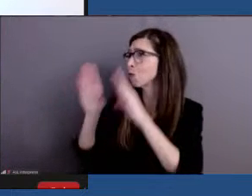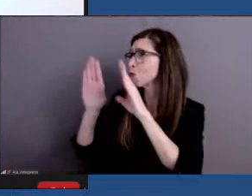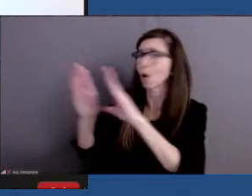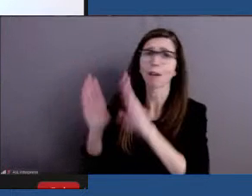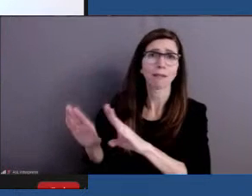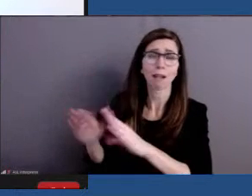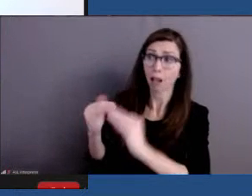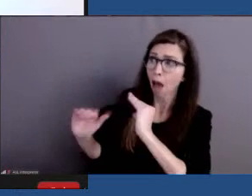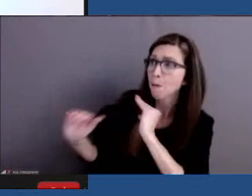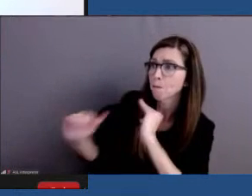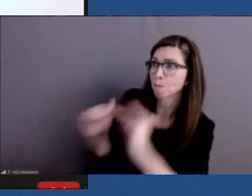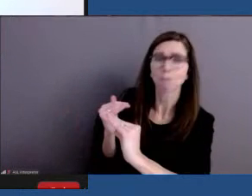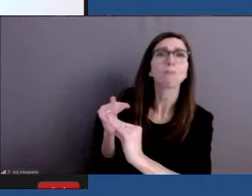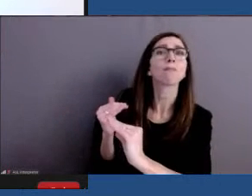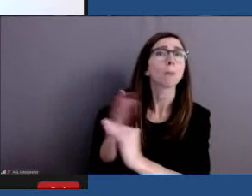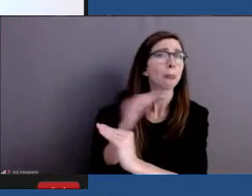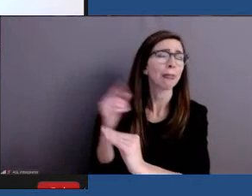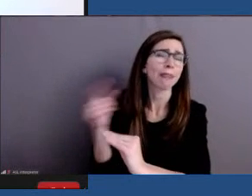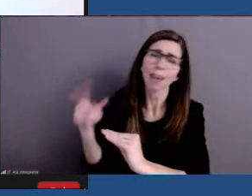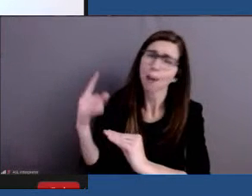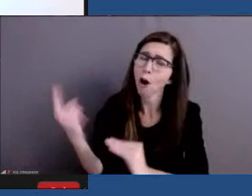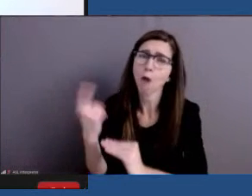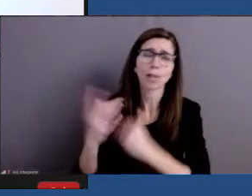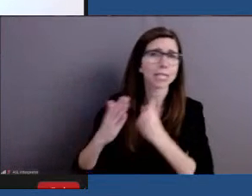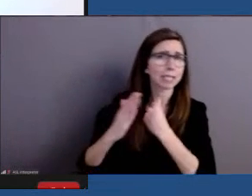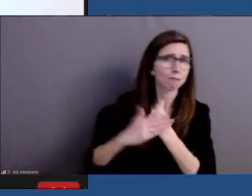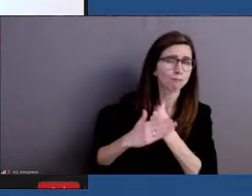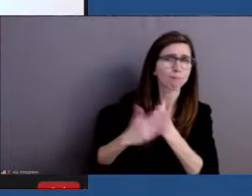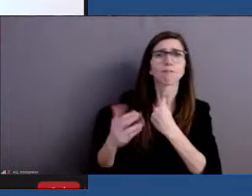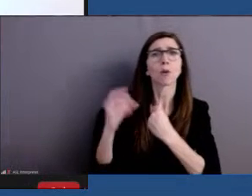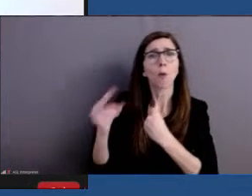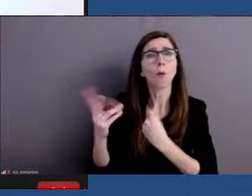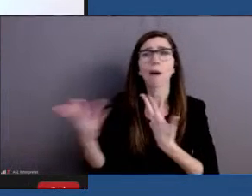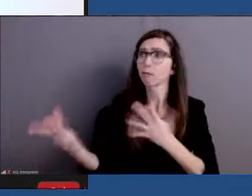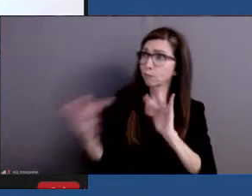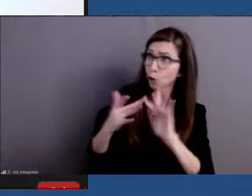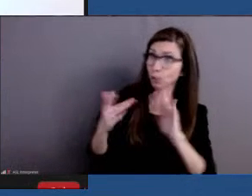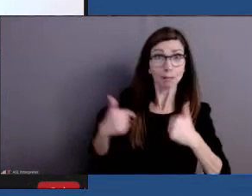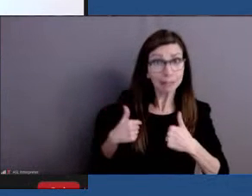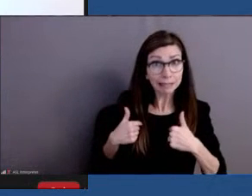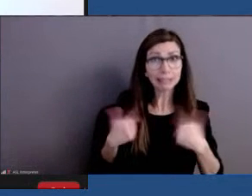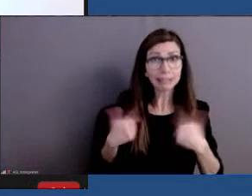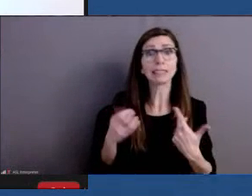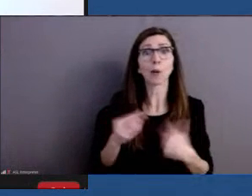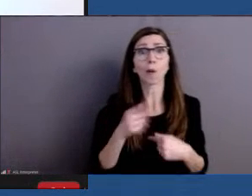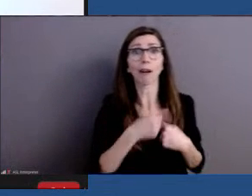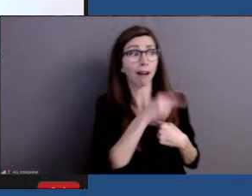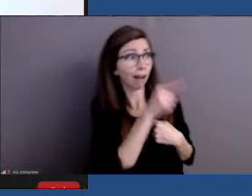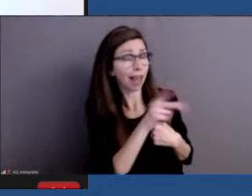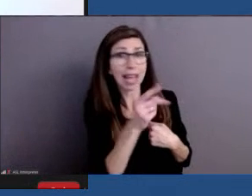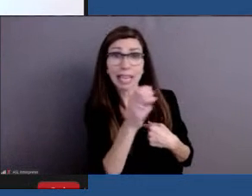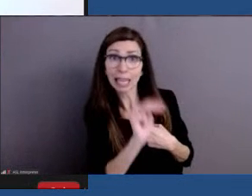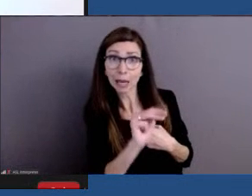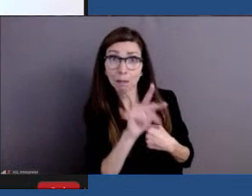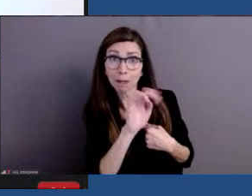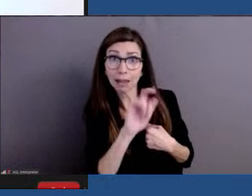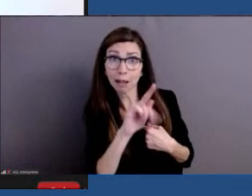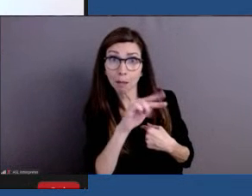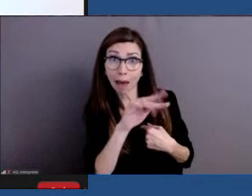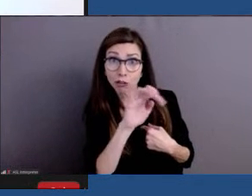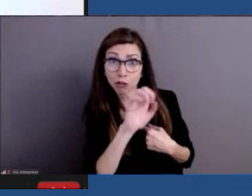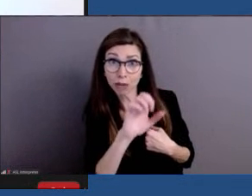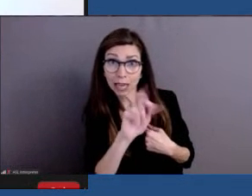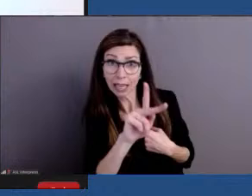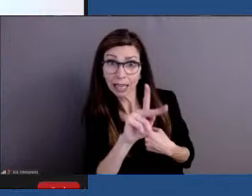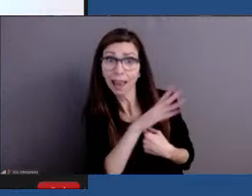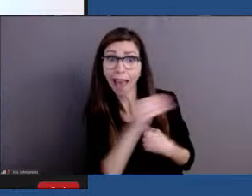they are very proactive about reaching out to community stakeholders like myself, Kim Kilpatrick with CCB, and